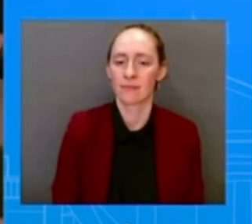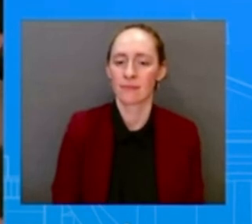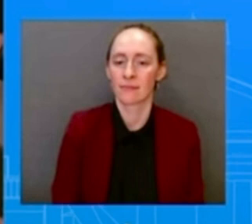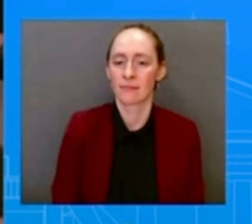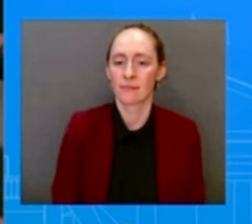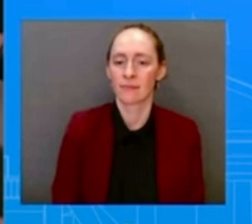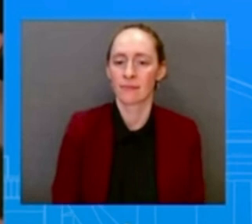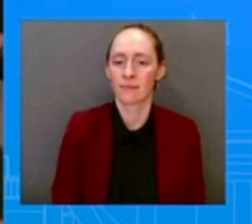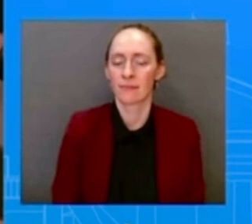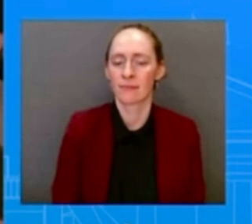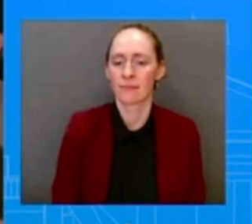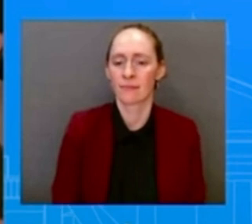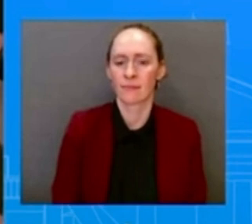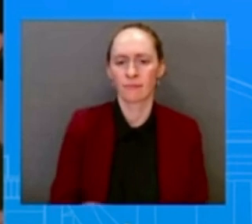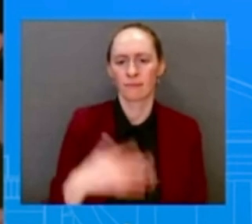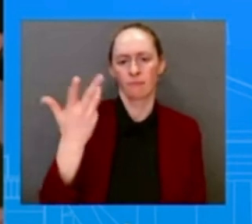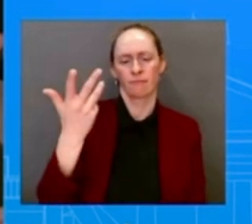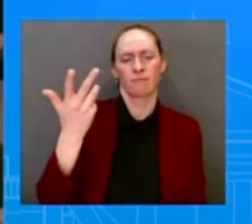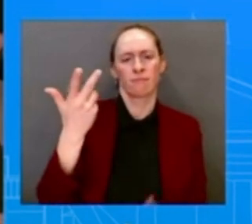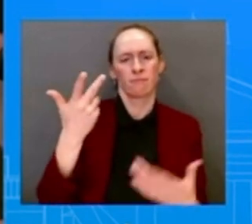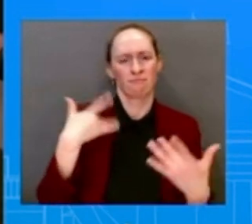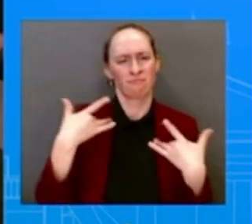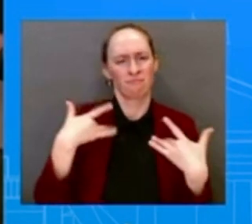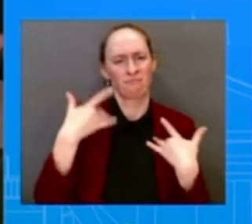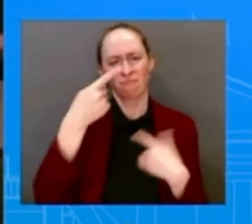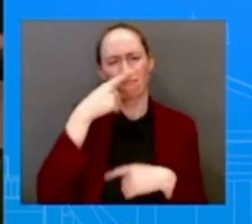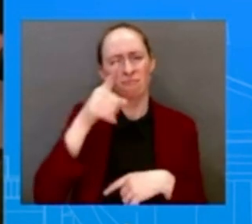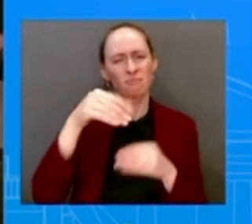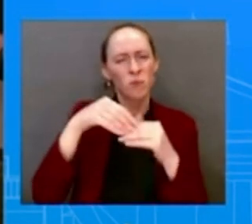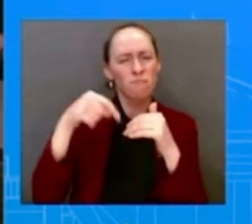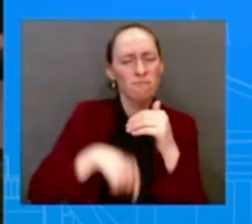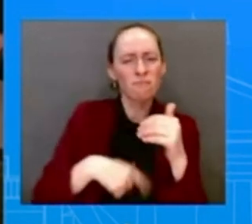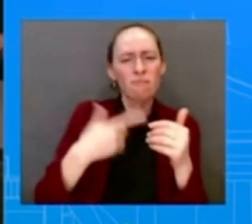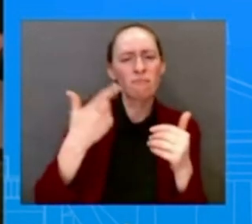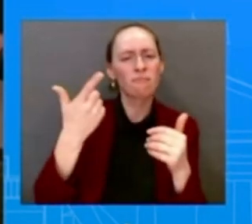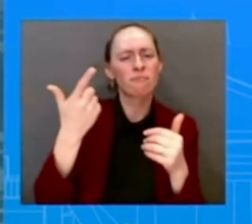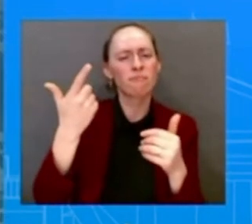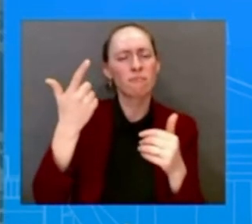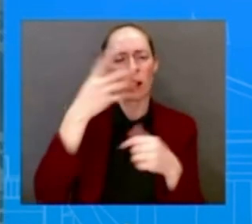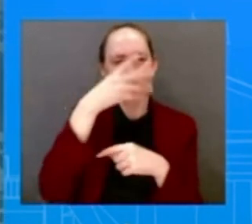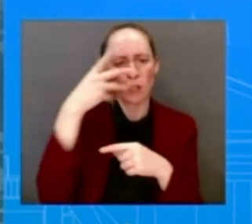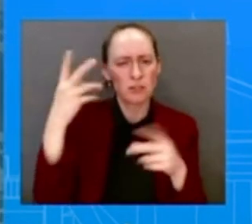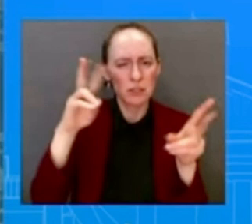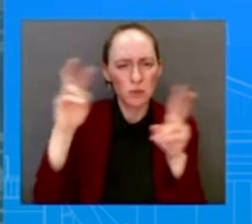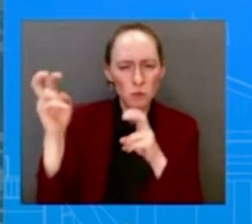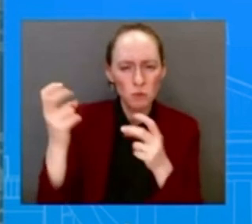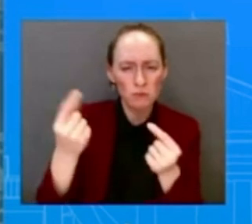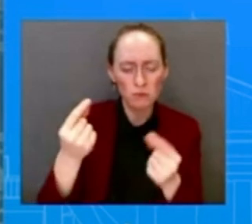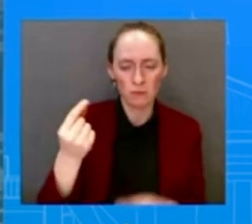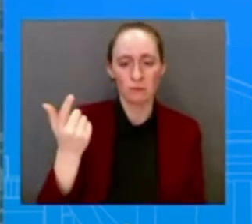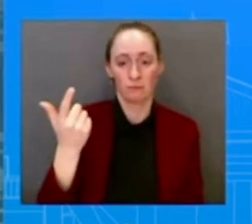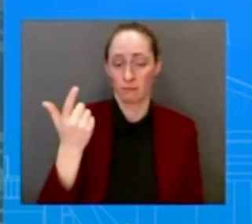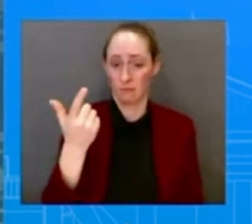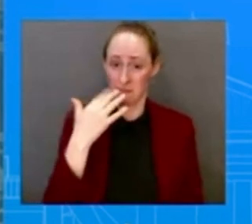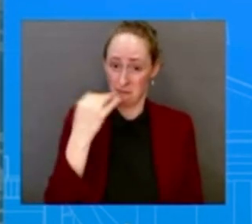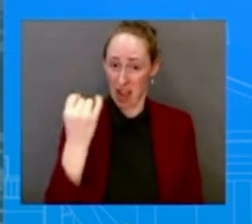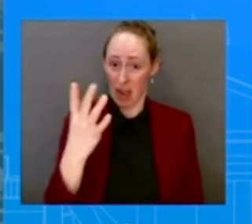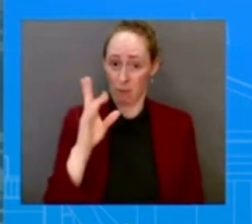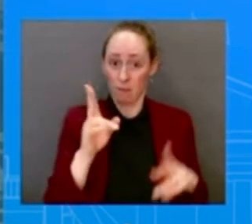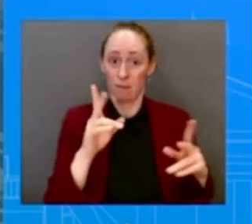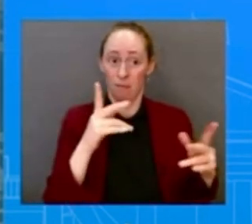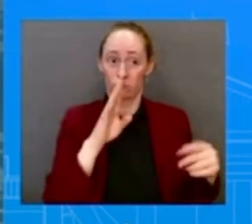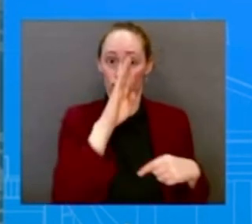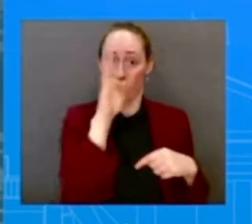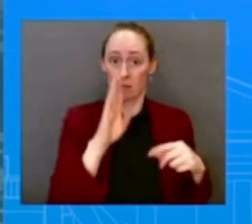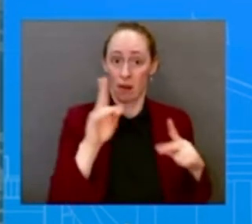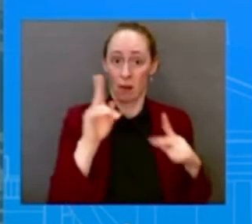for Africans coming to the U.S. Through Mexico? As I said, I would expect President Lula and President Biden to talk about